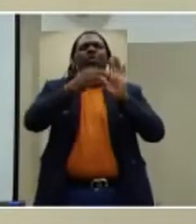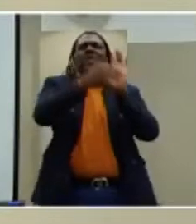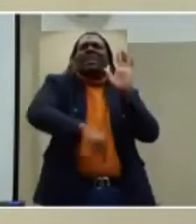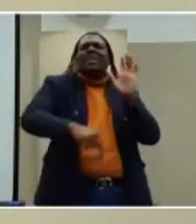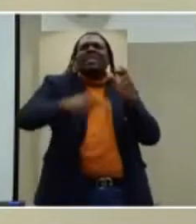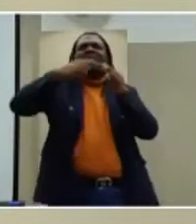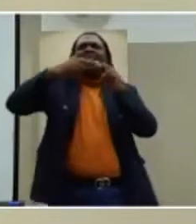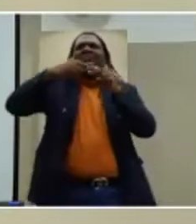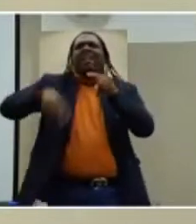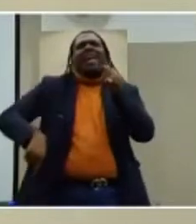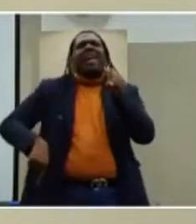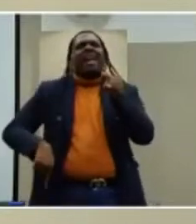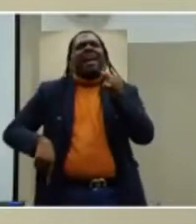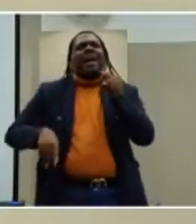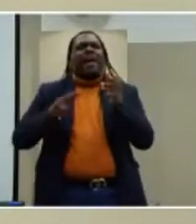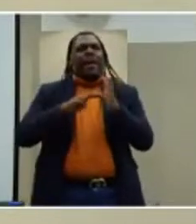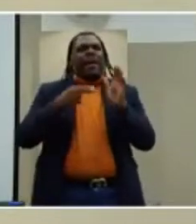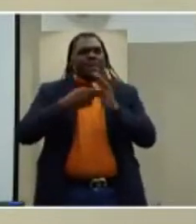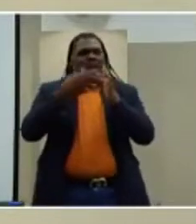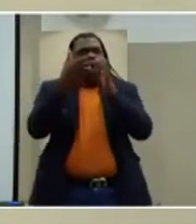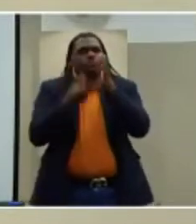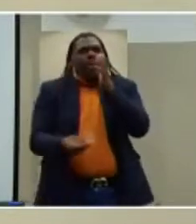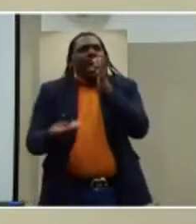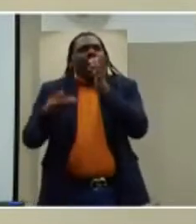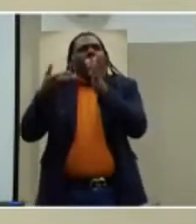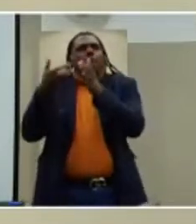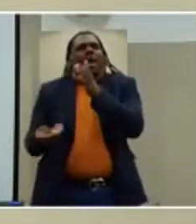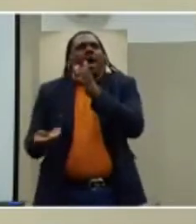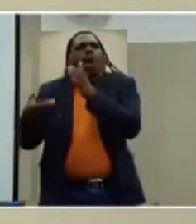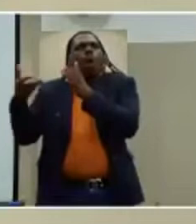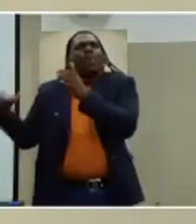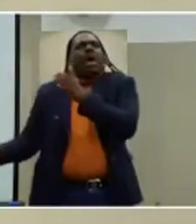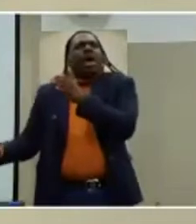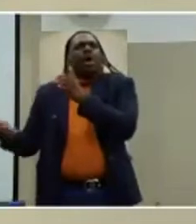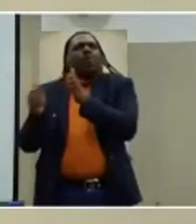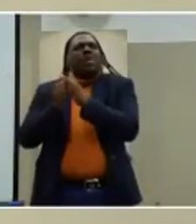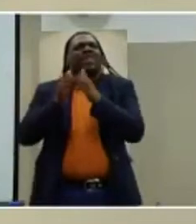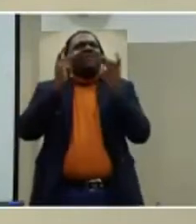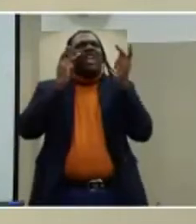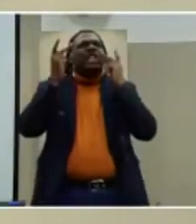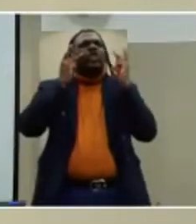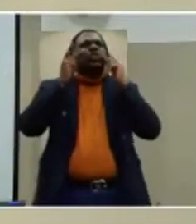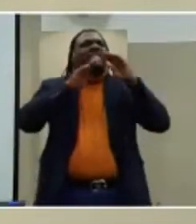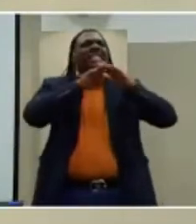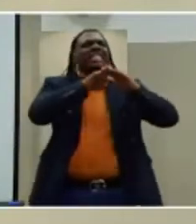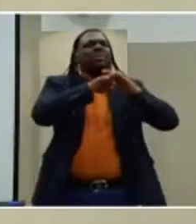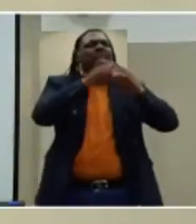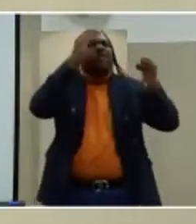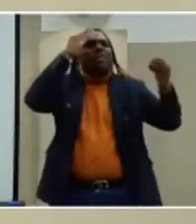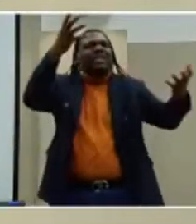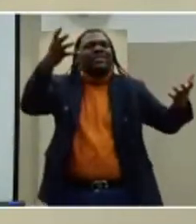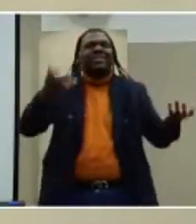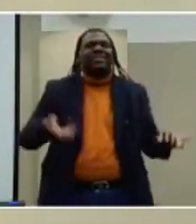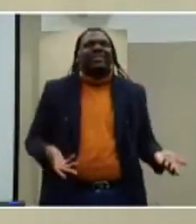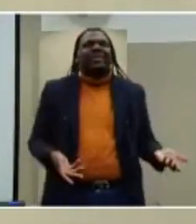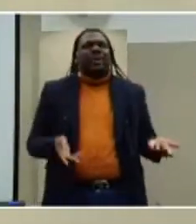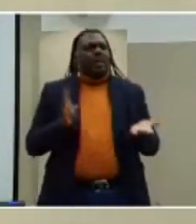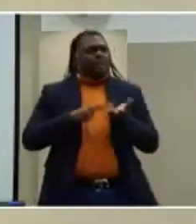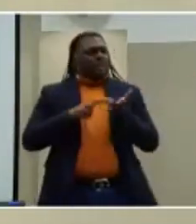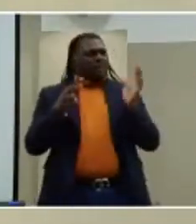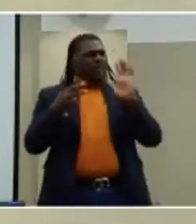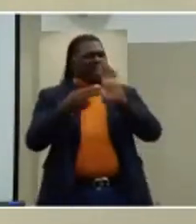so they purposely omit at least some of the visually accessible information, and that